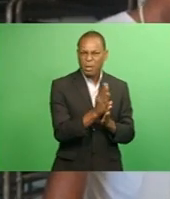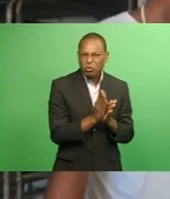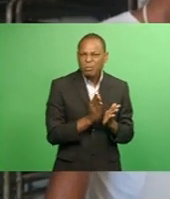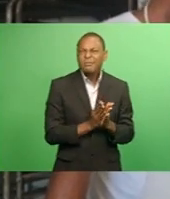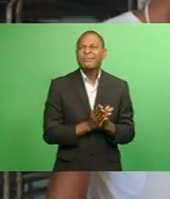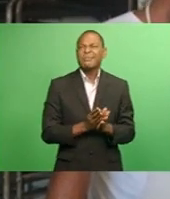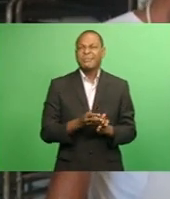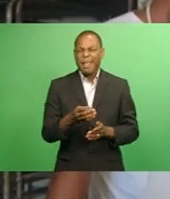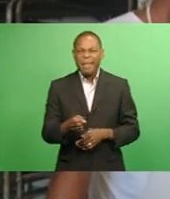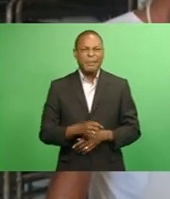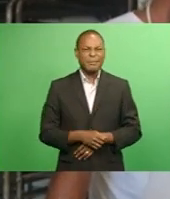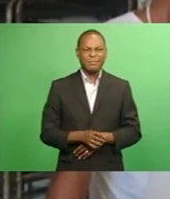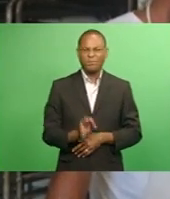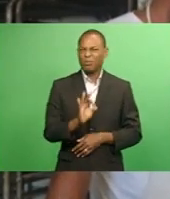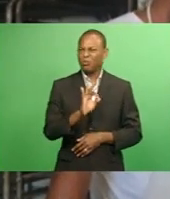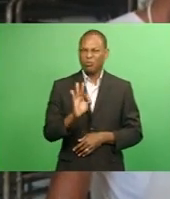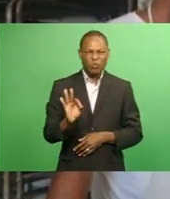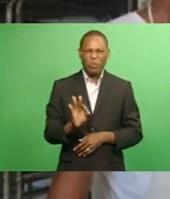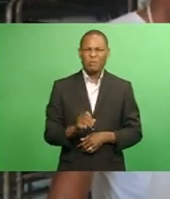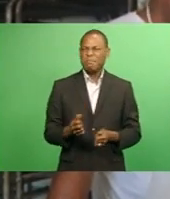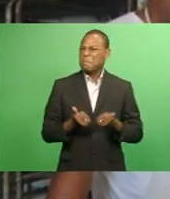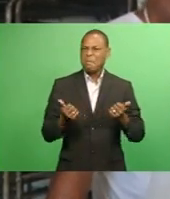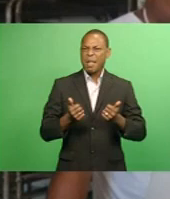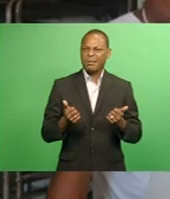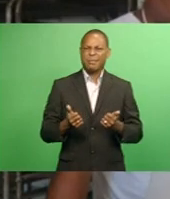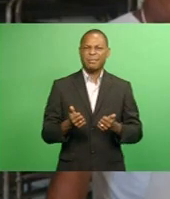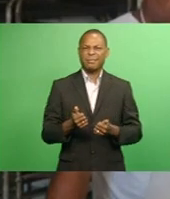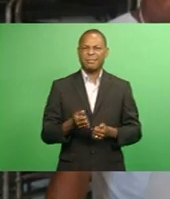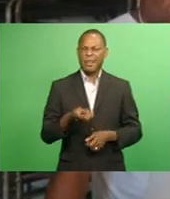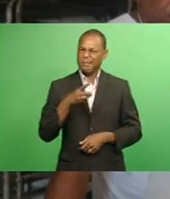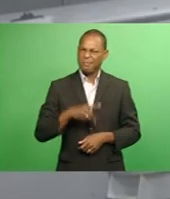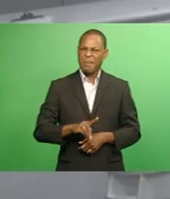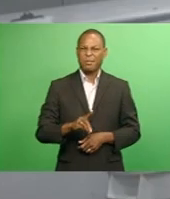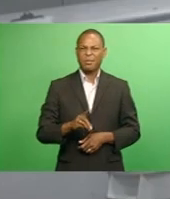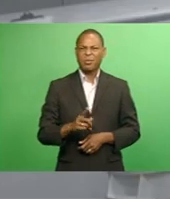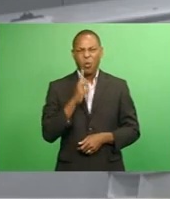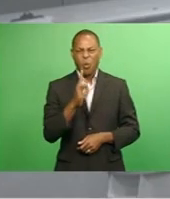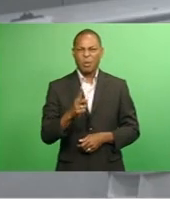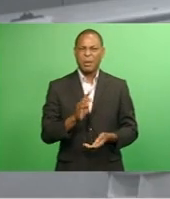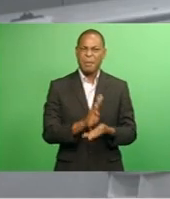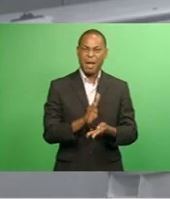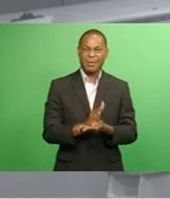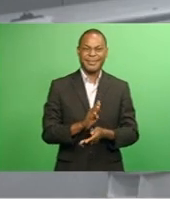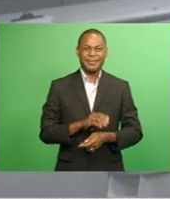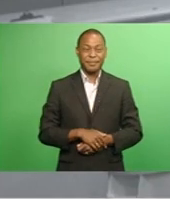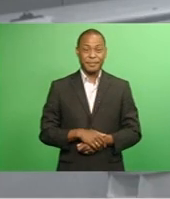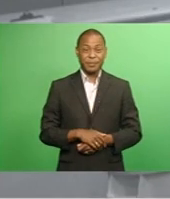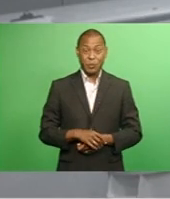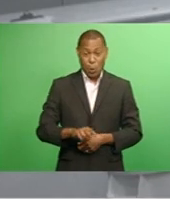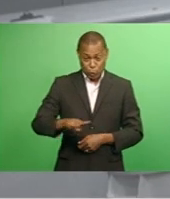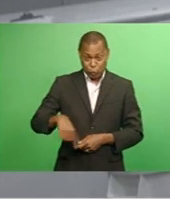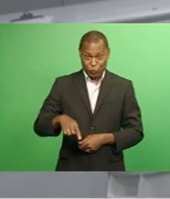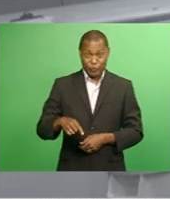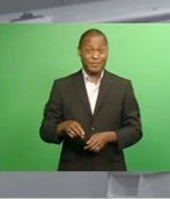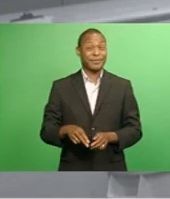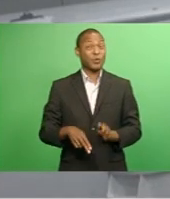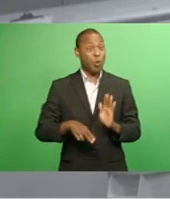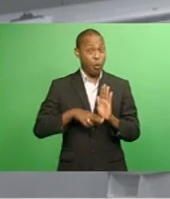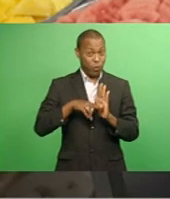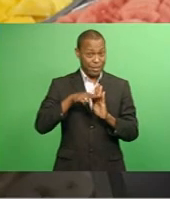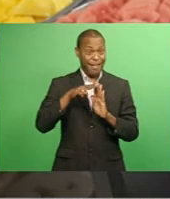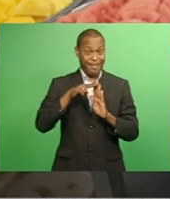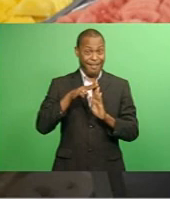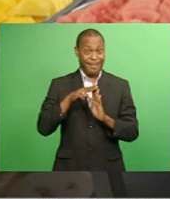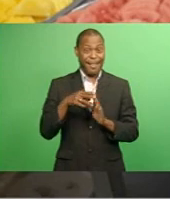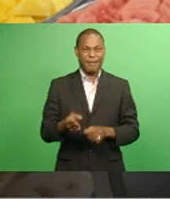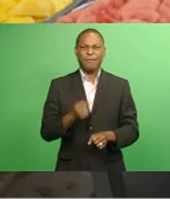didn't get enough people to come across just to come and buy bun. For one of Suva's finest hotels, the Grand Pacific